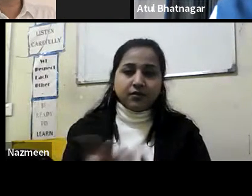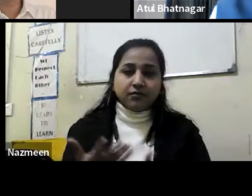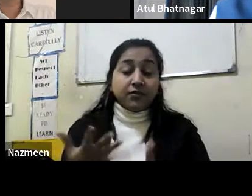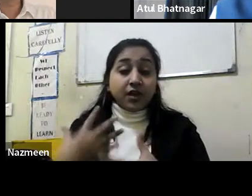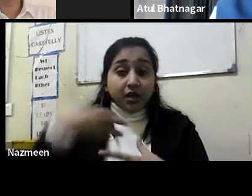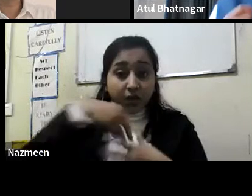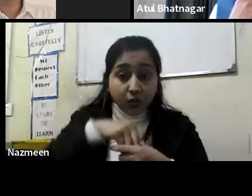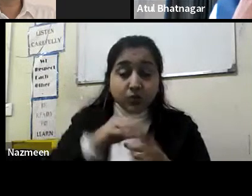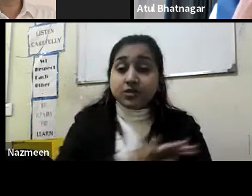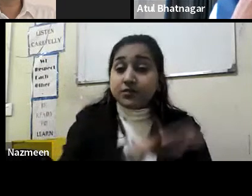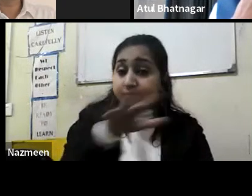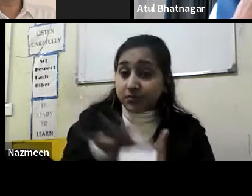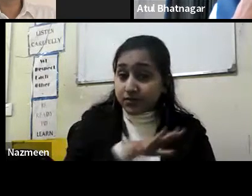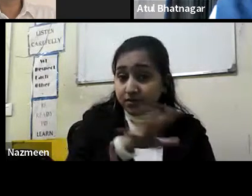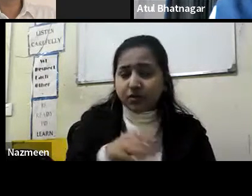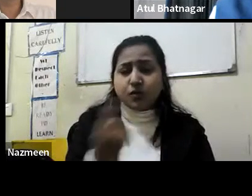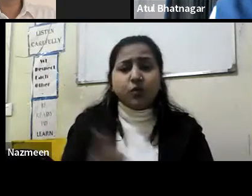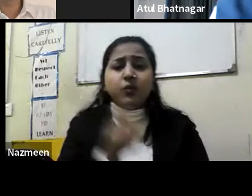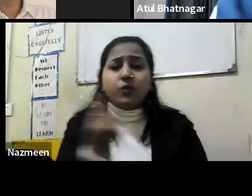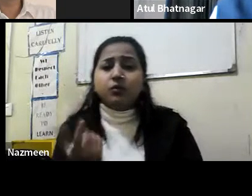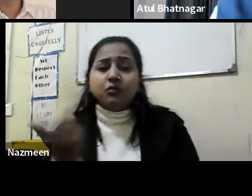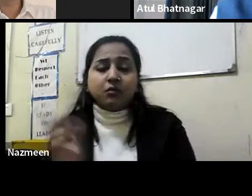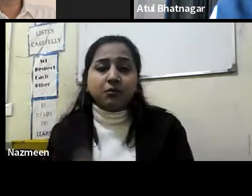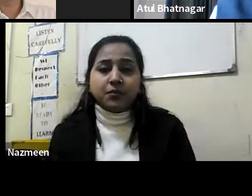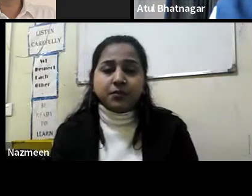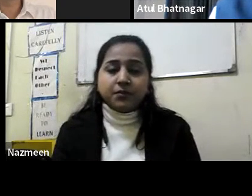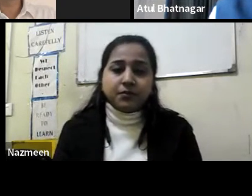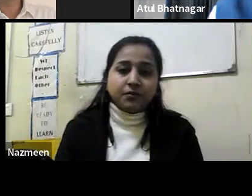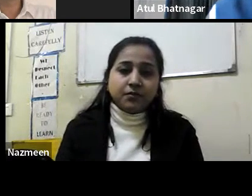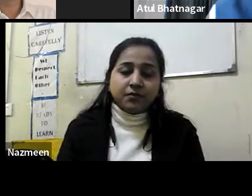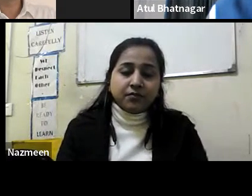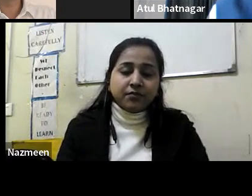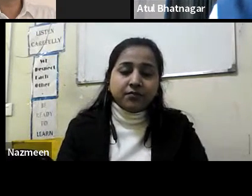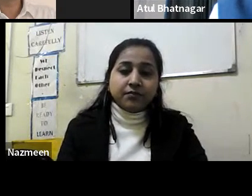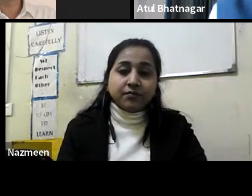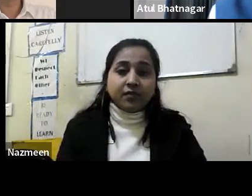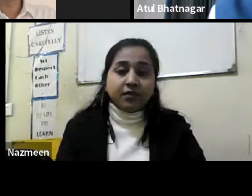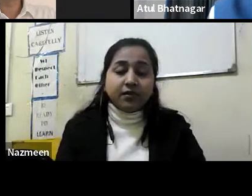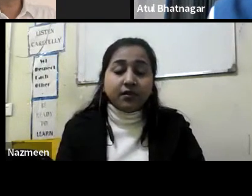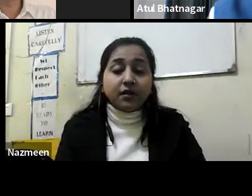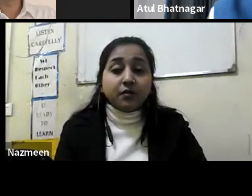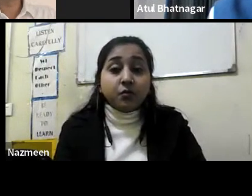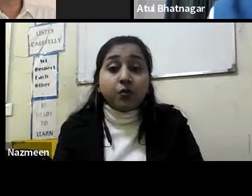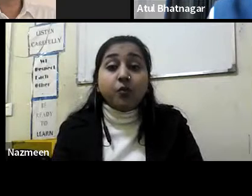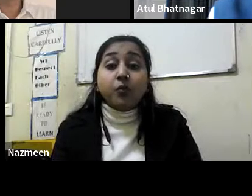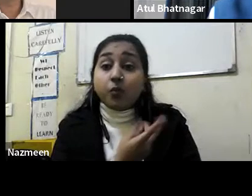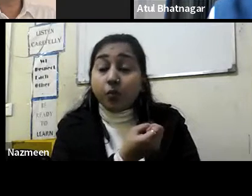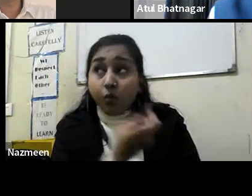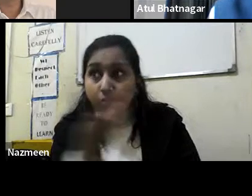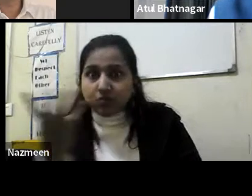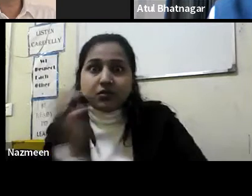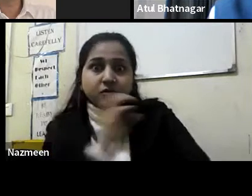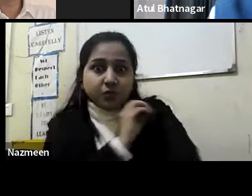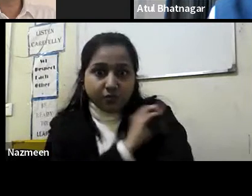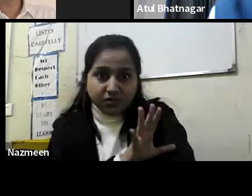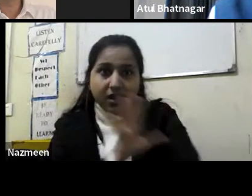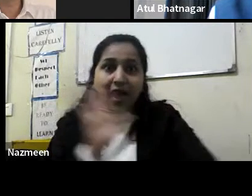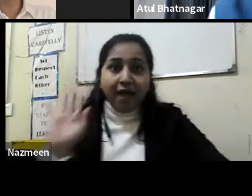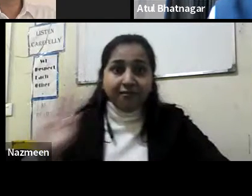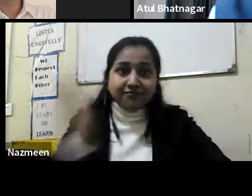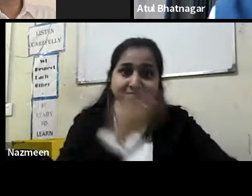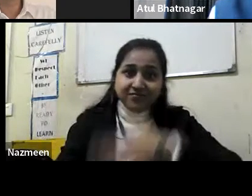inclusive society, and not just for giving them a job and things like that? There is so much of a potential to tap into.